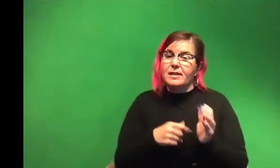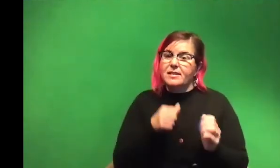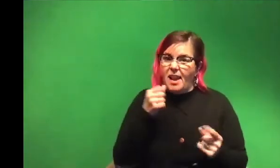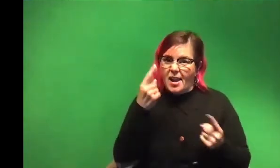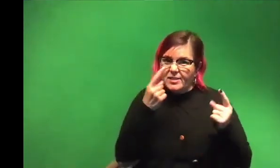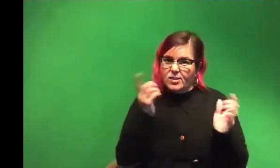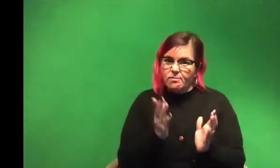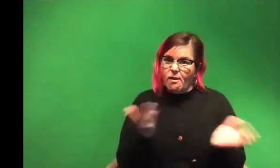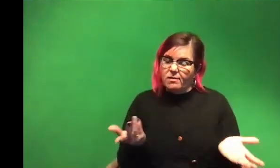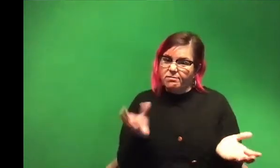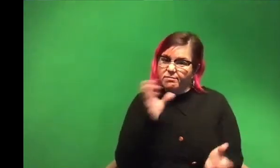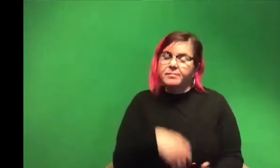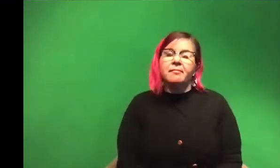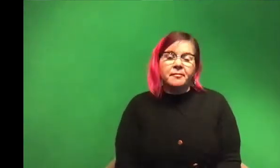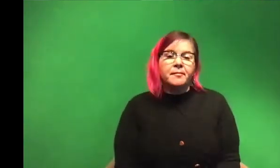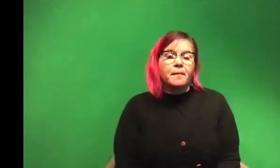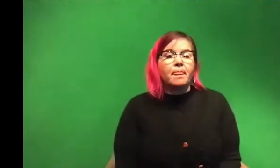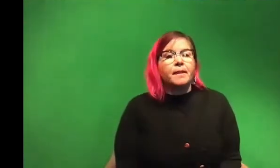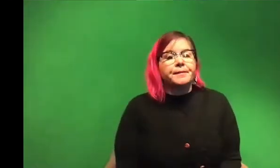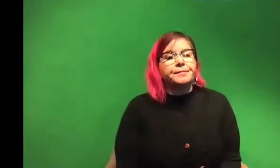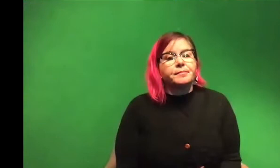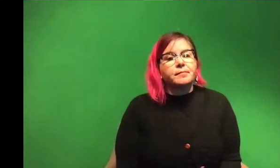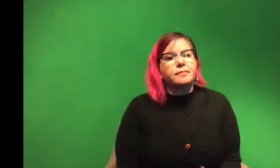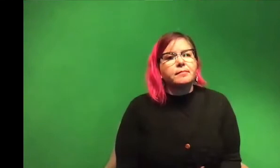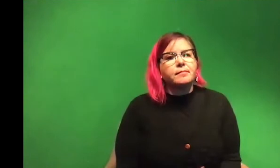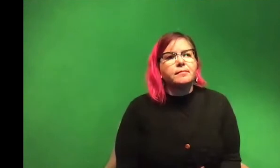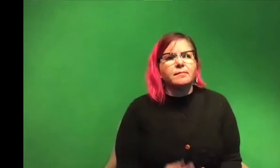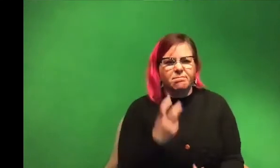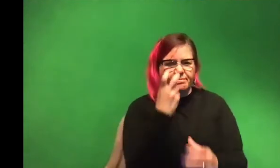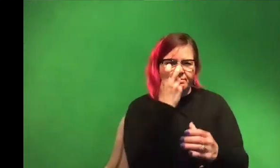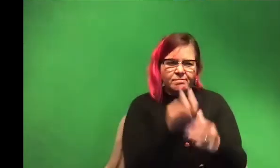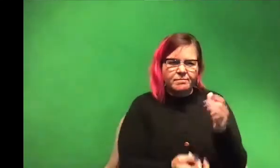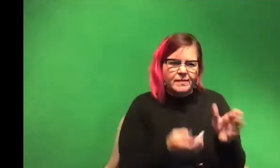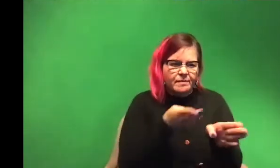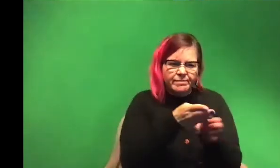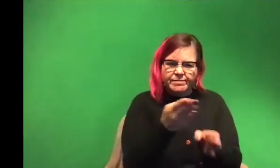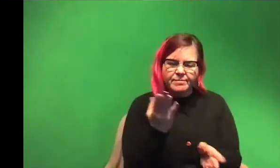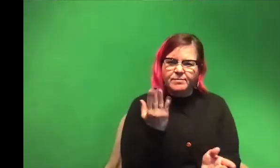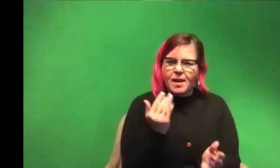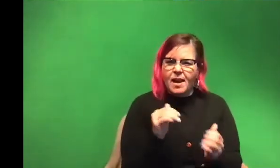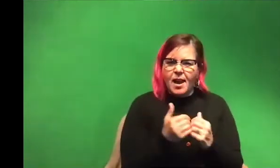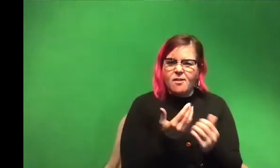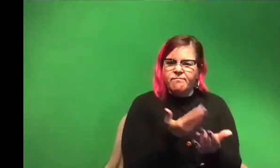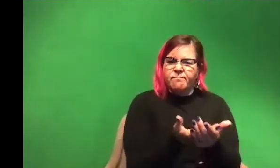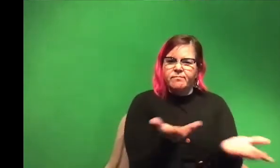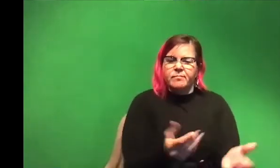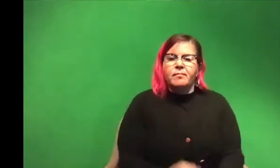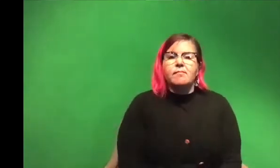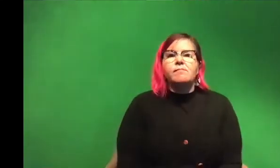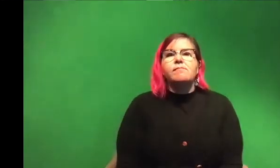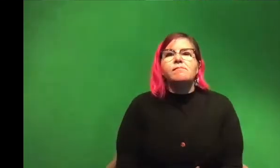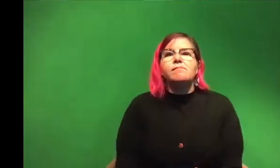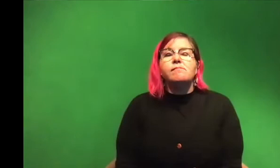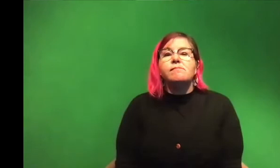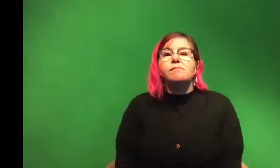small. Right. Yeah, that's really cool. So what got you interested in this field? Like, how did you end up where you are now? So